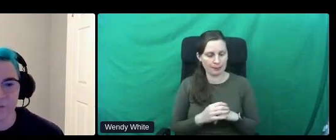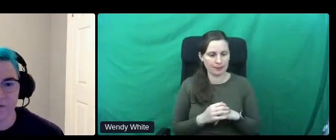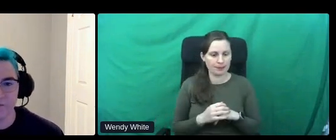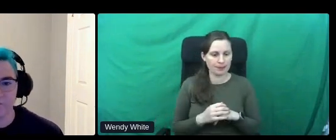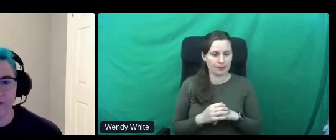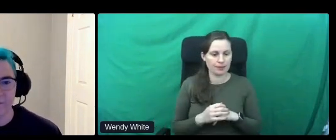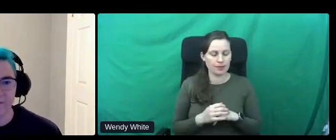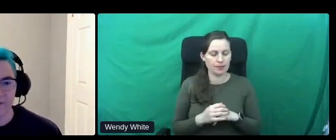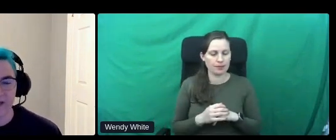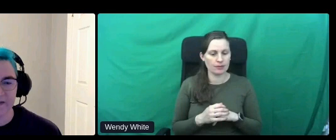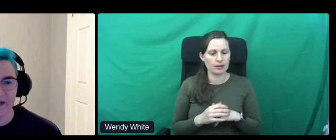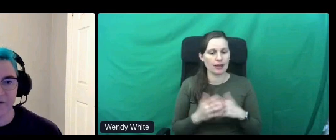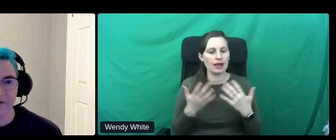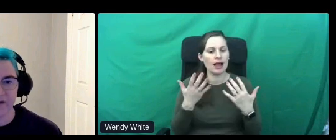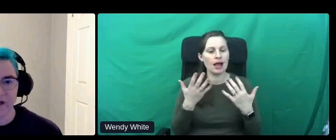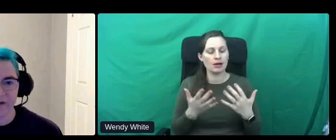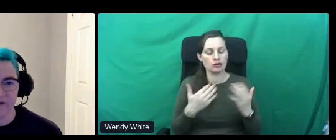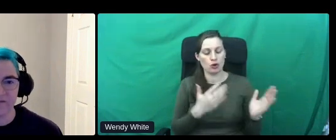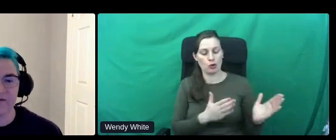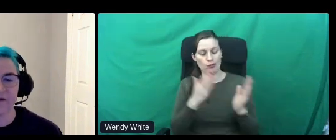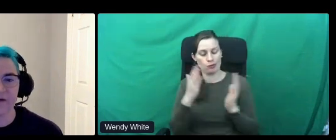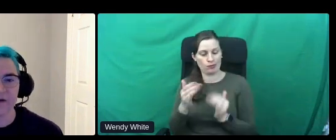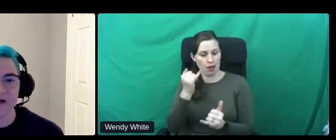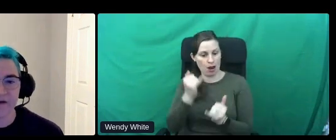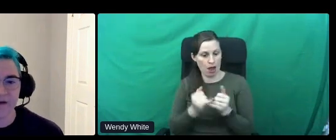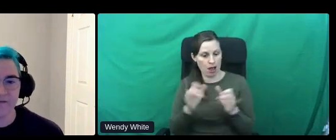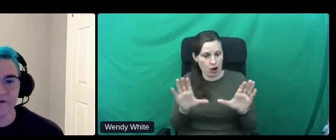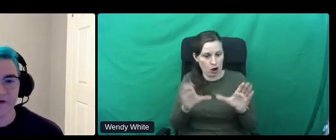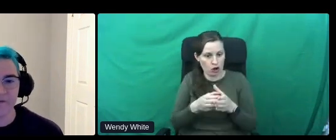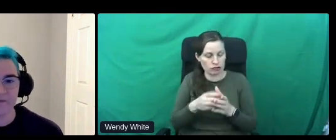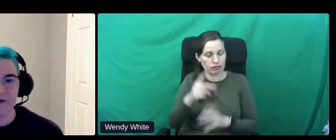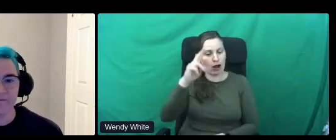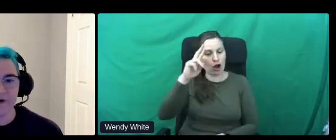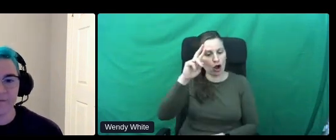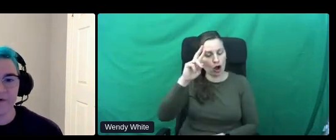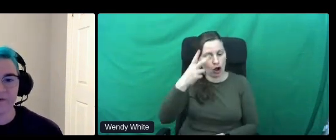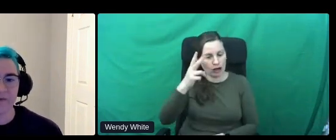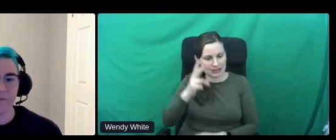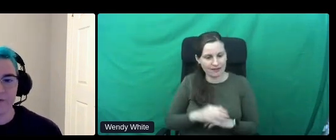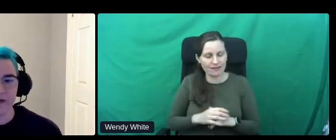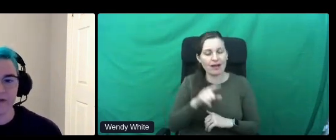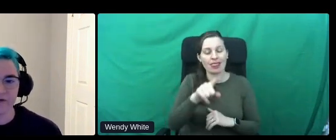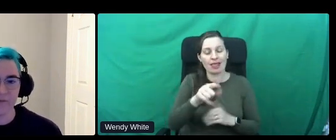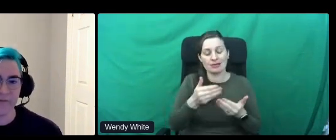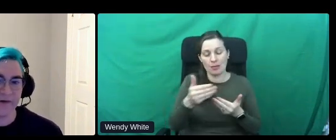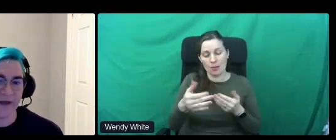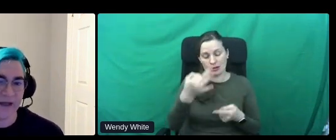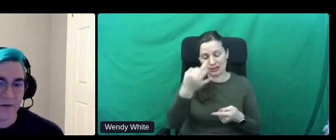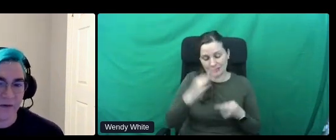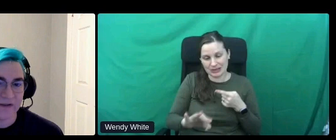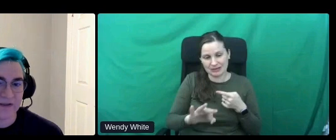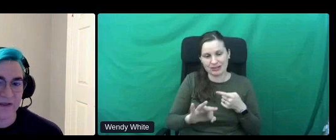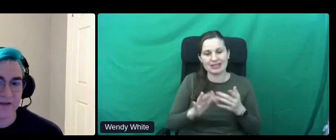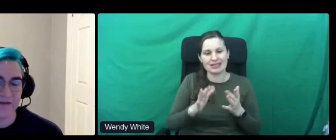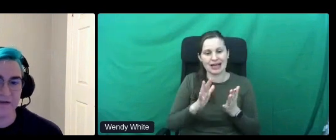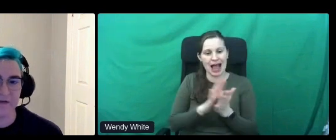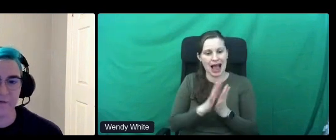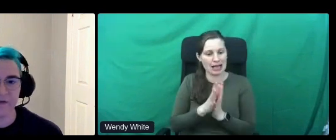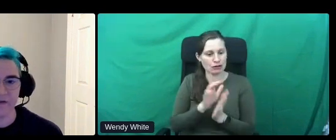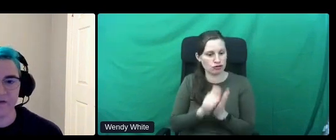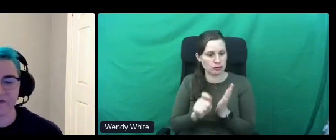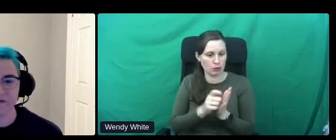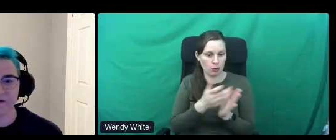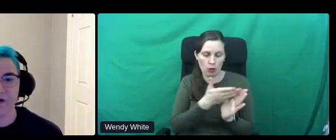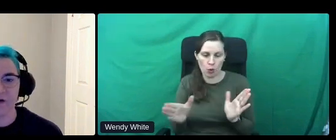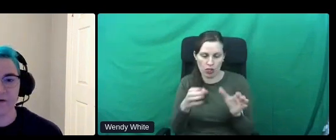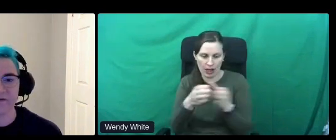So we'll wrap our last category, cognitive. Cognitive is by far the most bespoke and hand scripted of all the categories, and it's the one